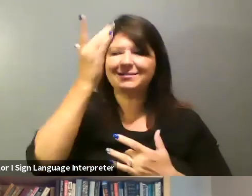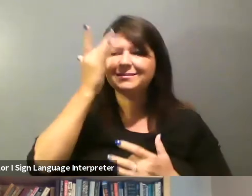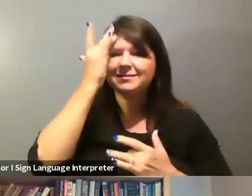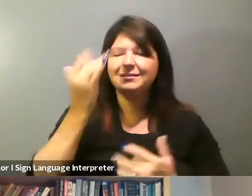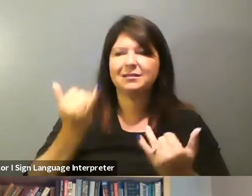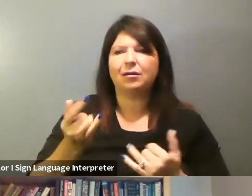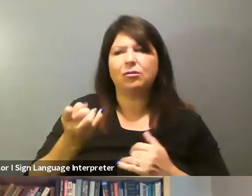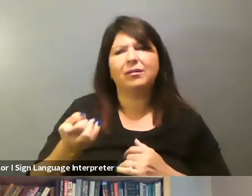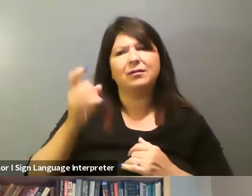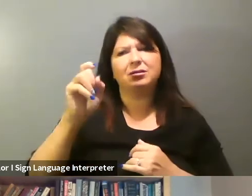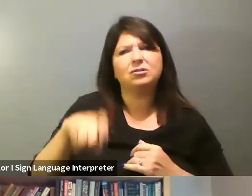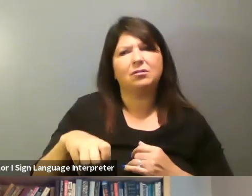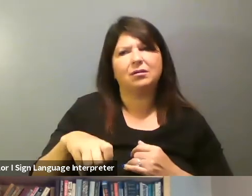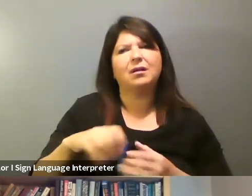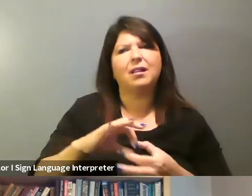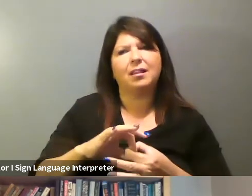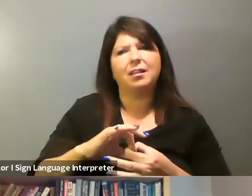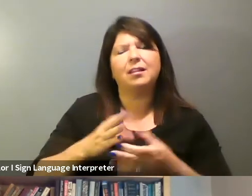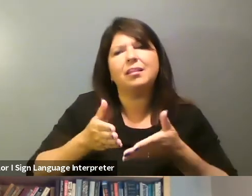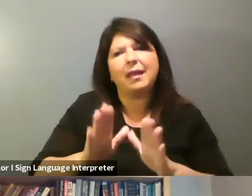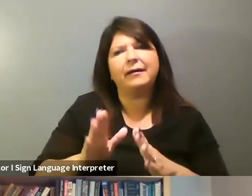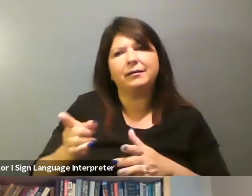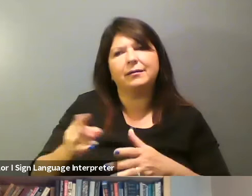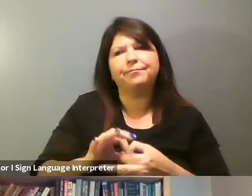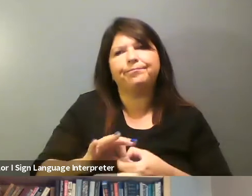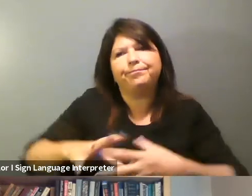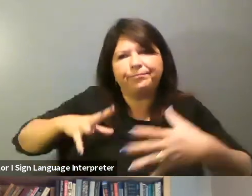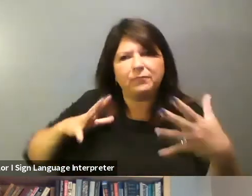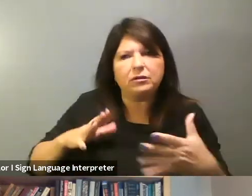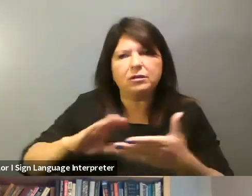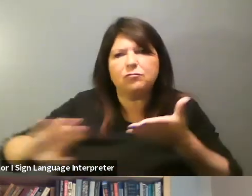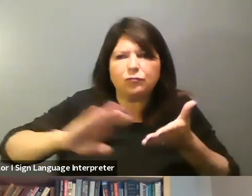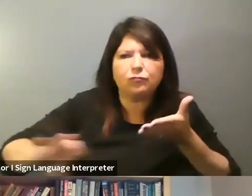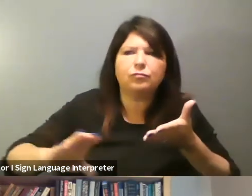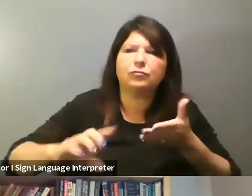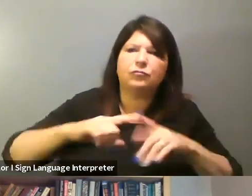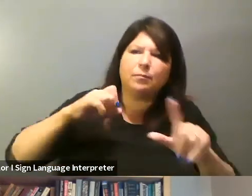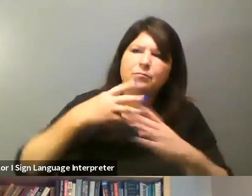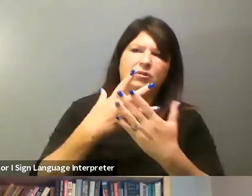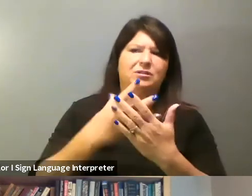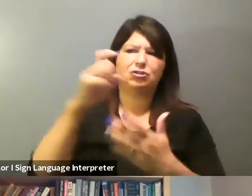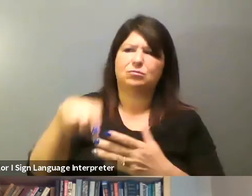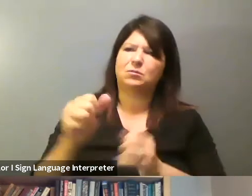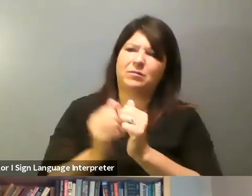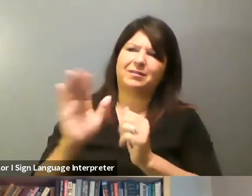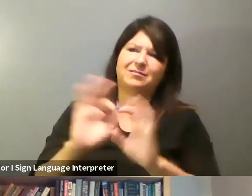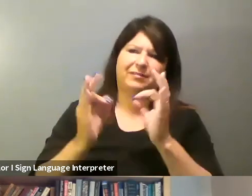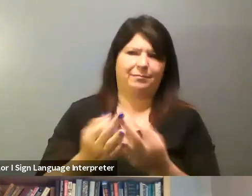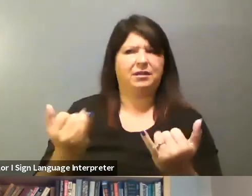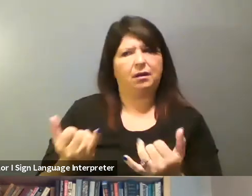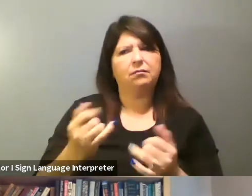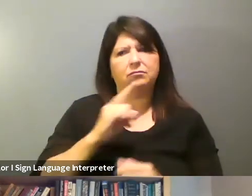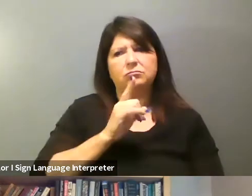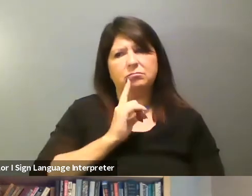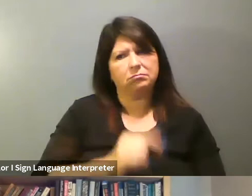should be free. He should be out here with his family as opposed to in prison at this time. So